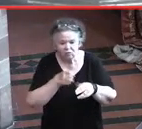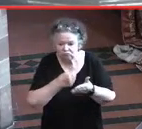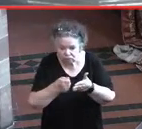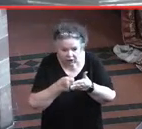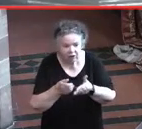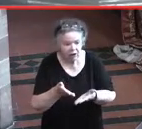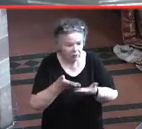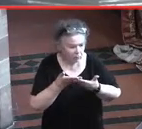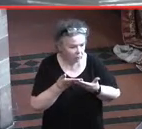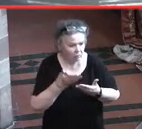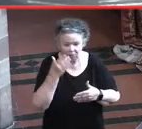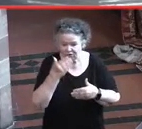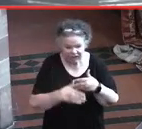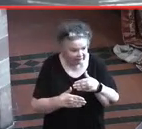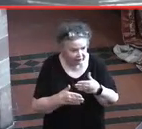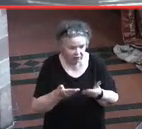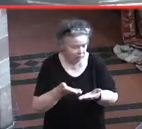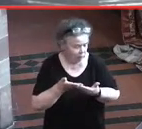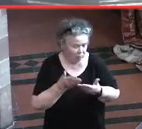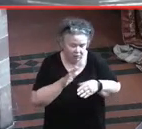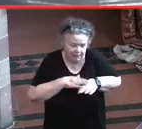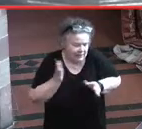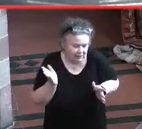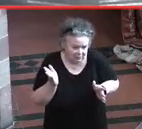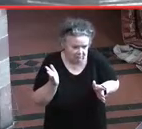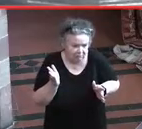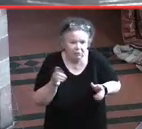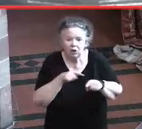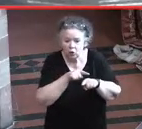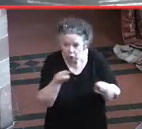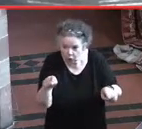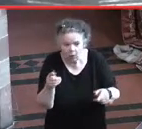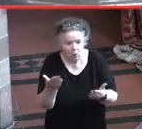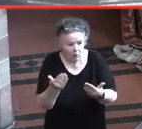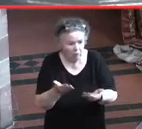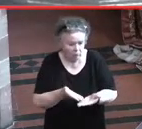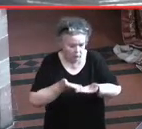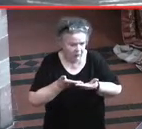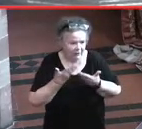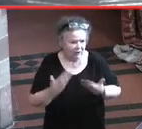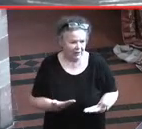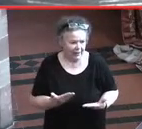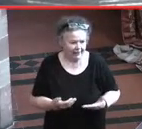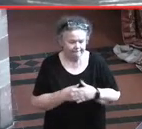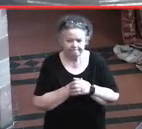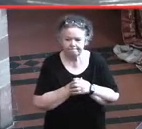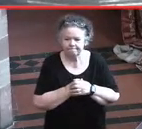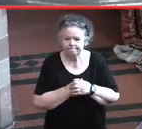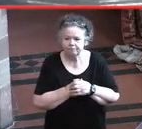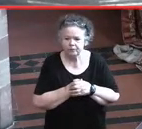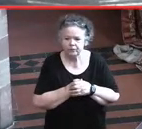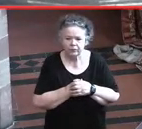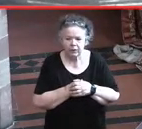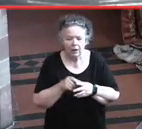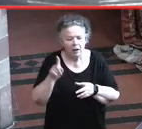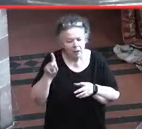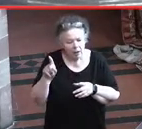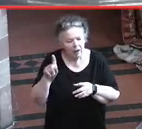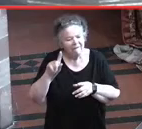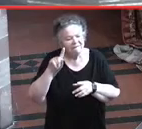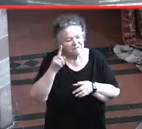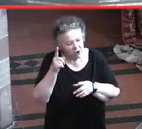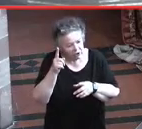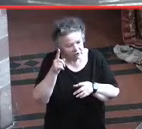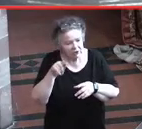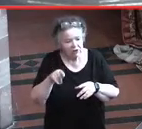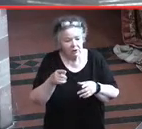takes communion or you've never taken communion before. You are very, very welcome. Ordinands and their guests will receive at the communion